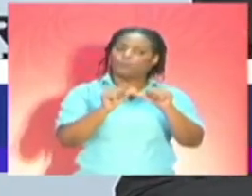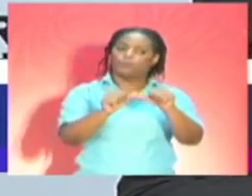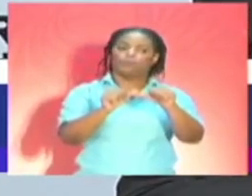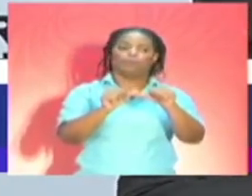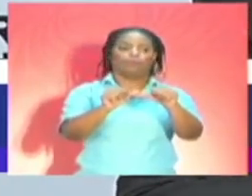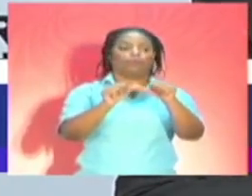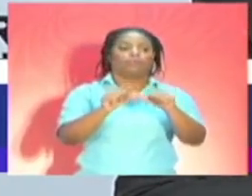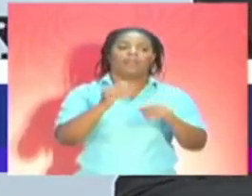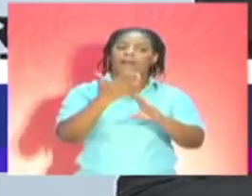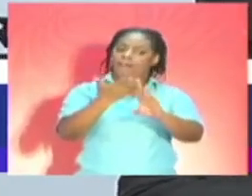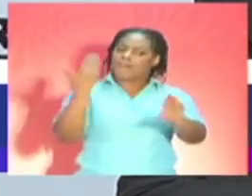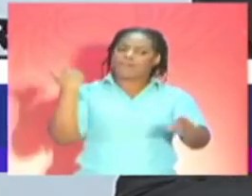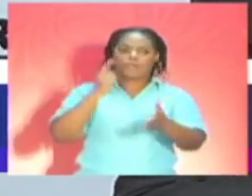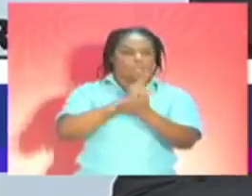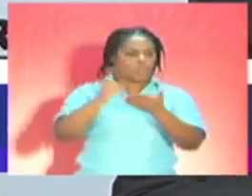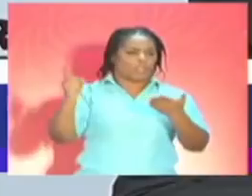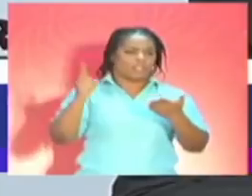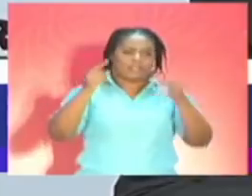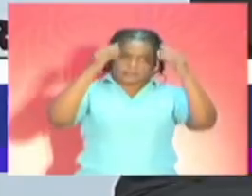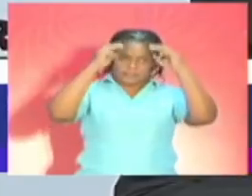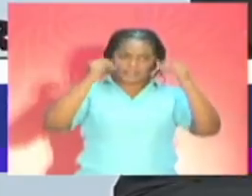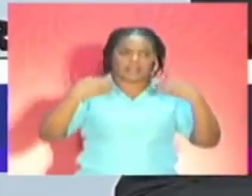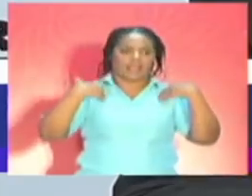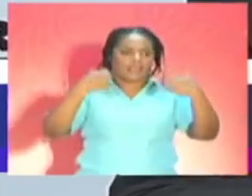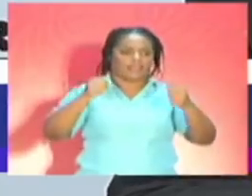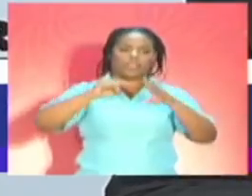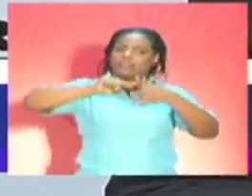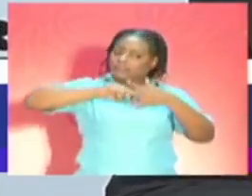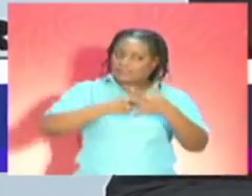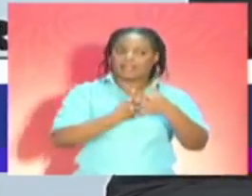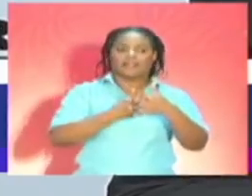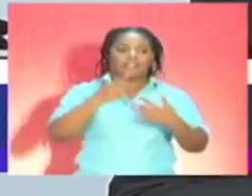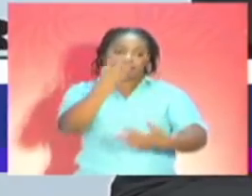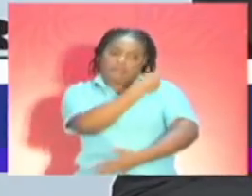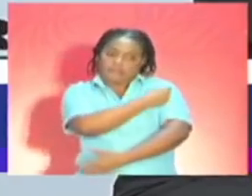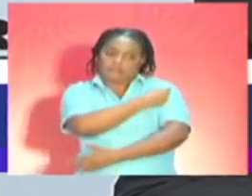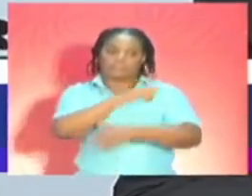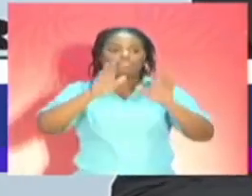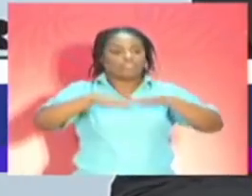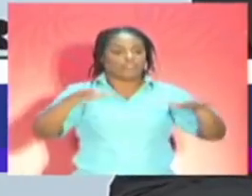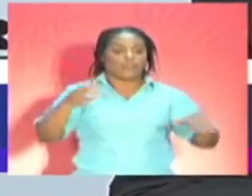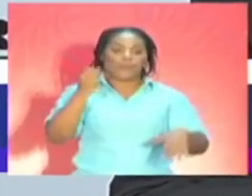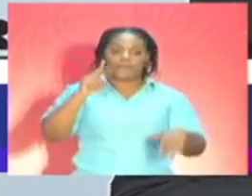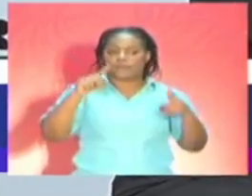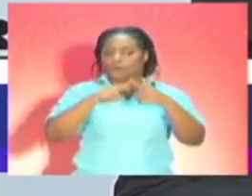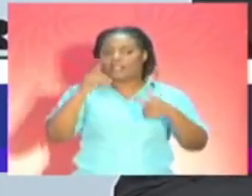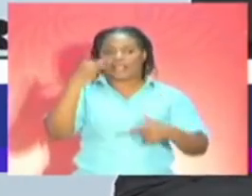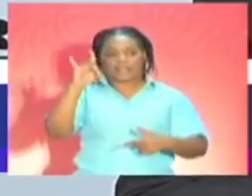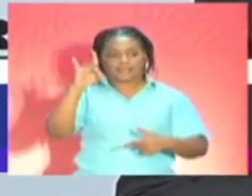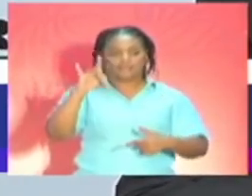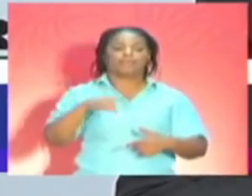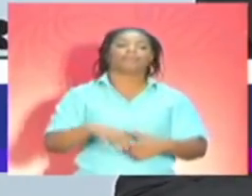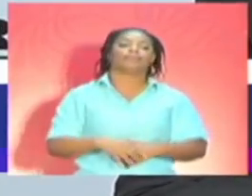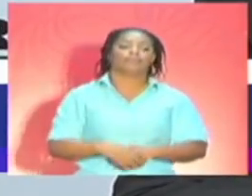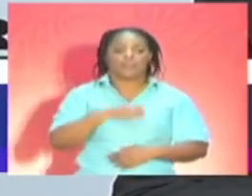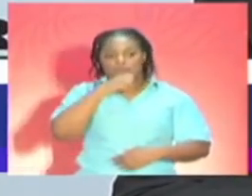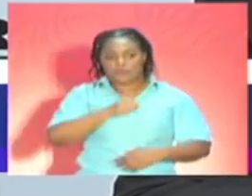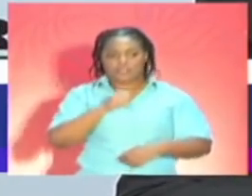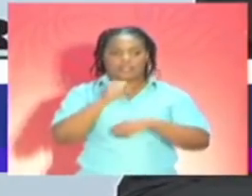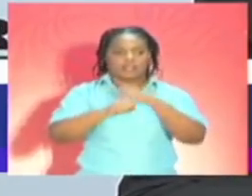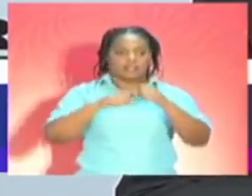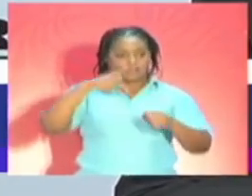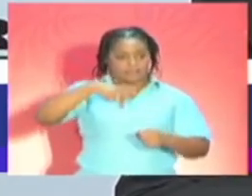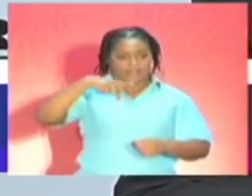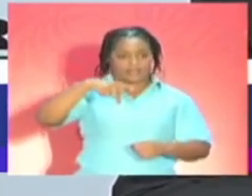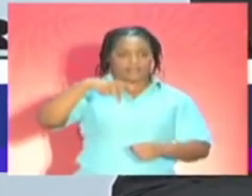week Wednesday, the Ministry of Health began vaccinating children between the ages of 12 to 18 with the Pfizer vaccine at